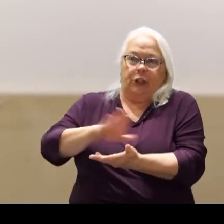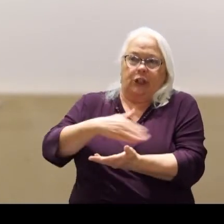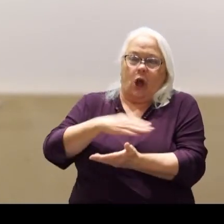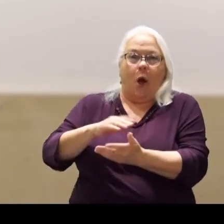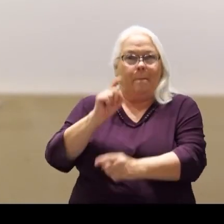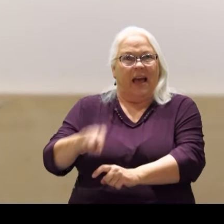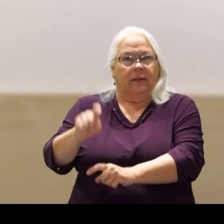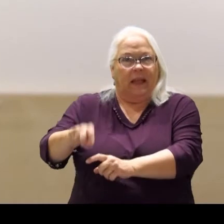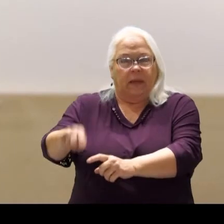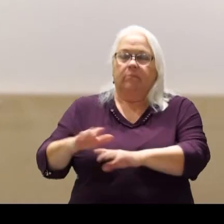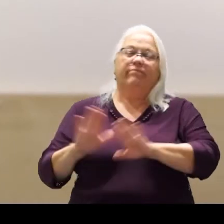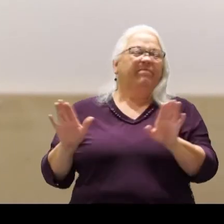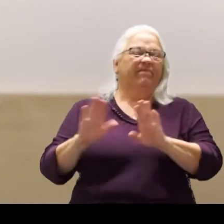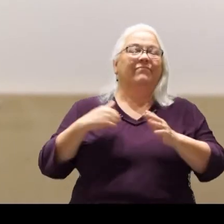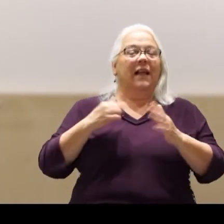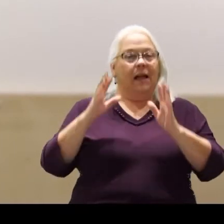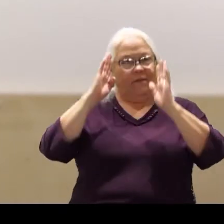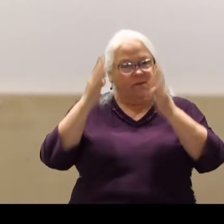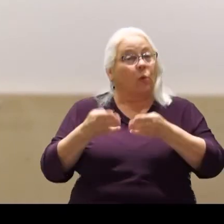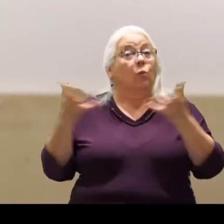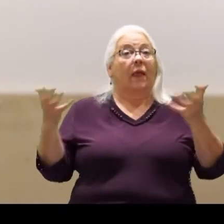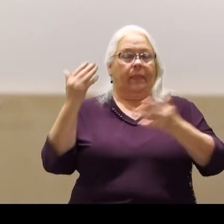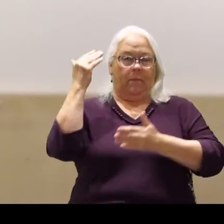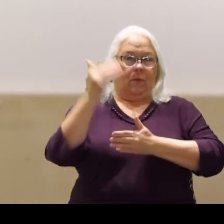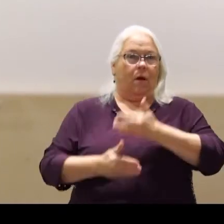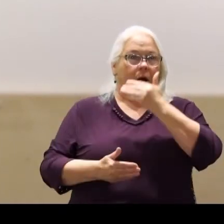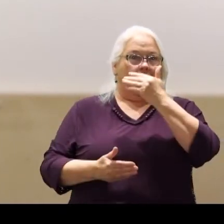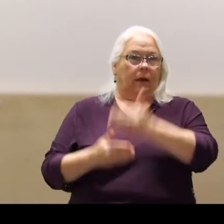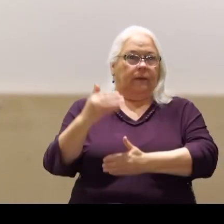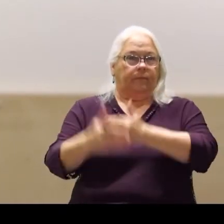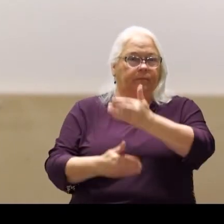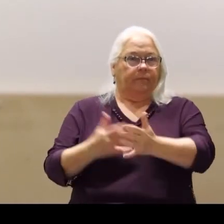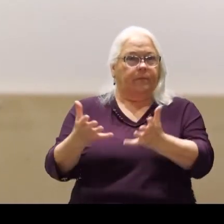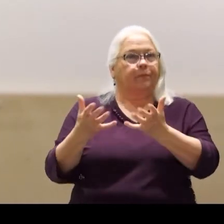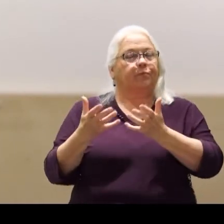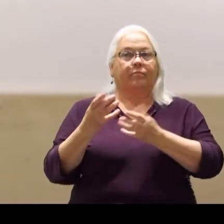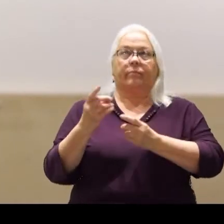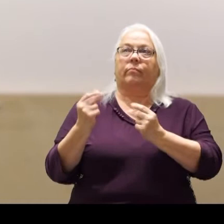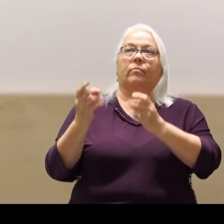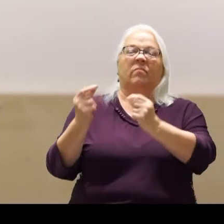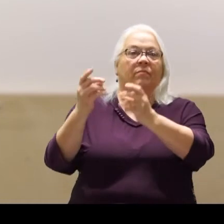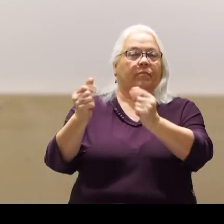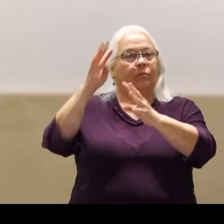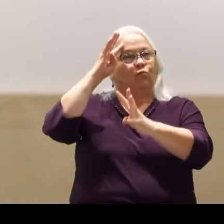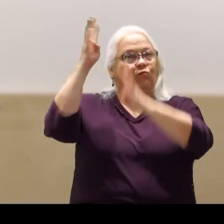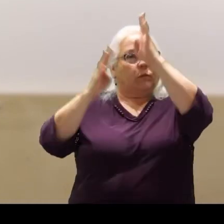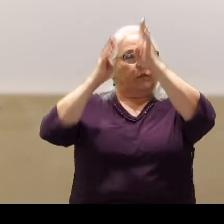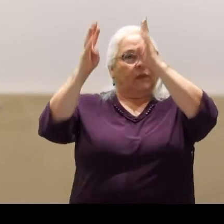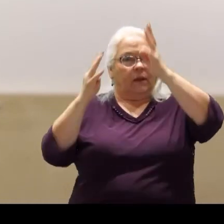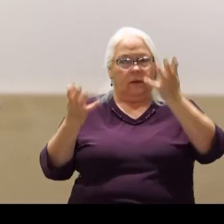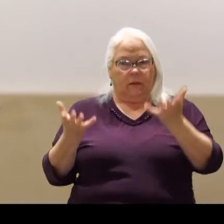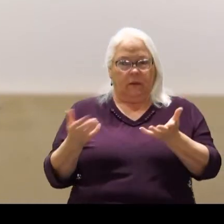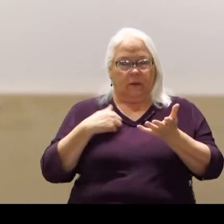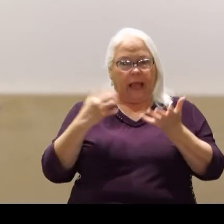songs that have an end goal. It's more about the process of being creating in the